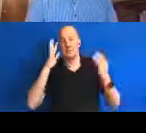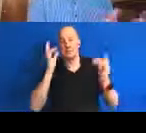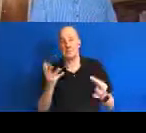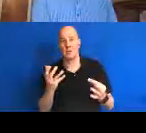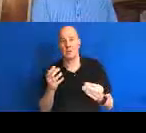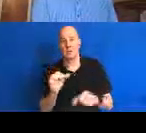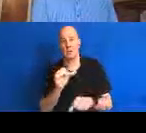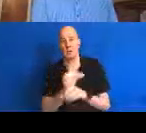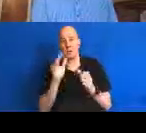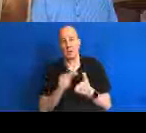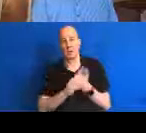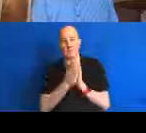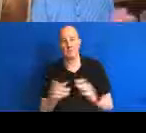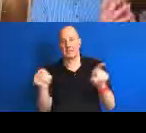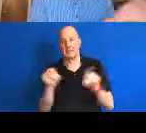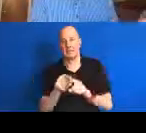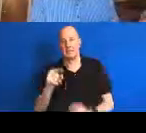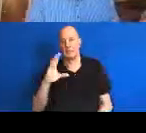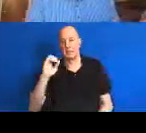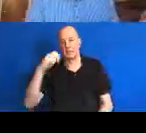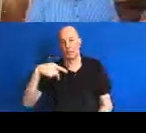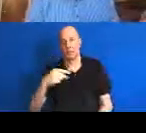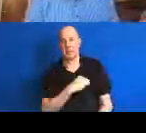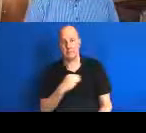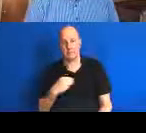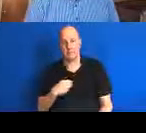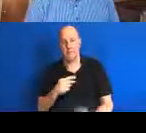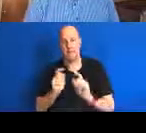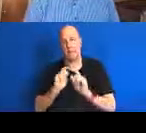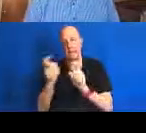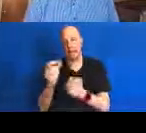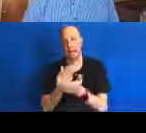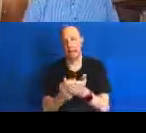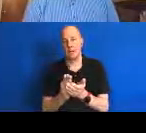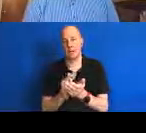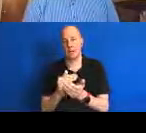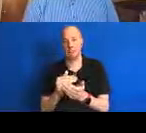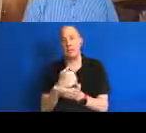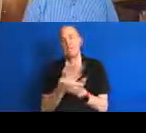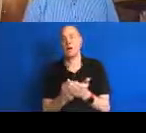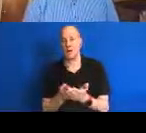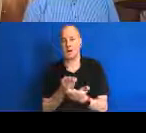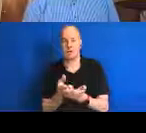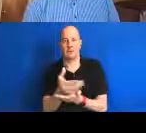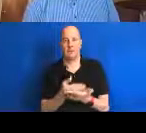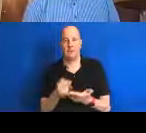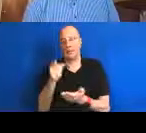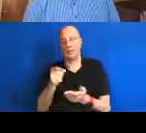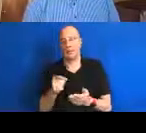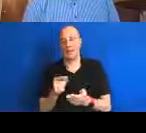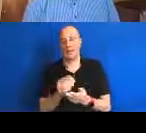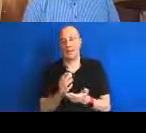cooperative members and give them some portion of the profits that they generated. But typically,